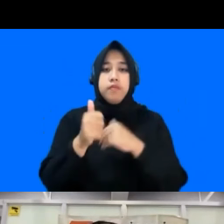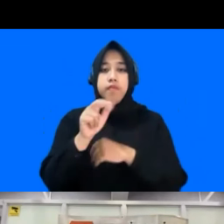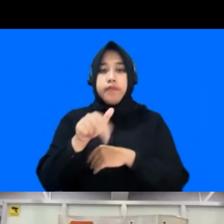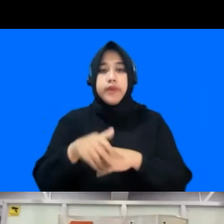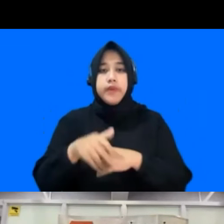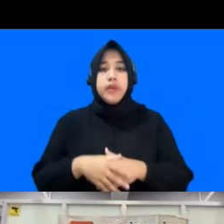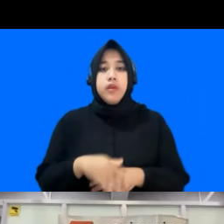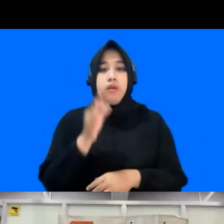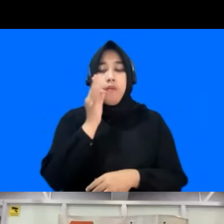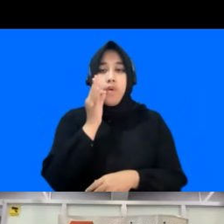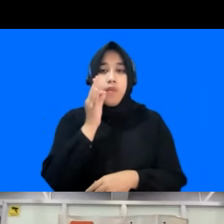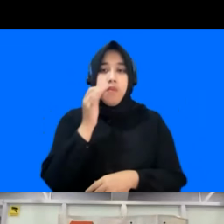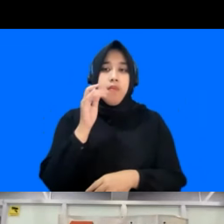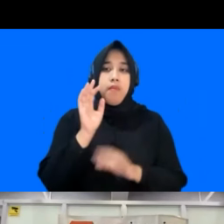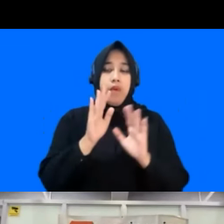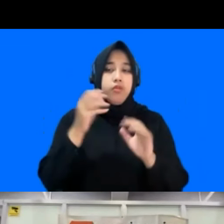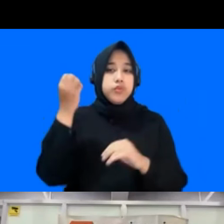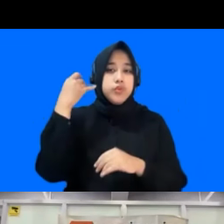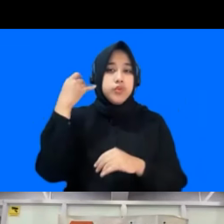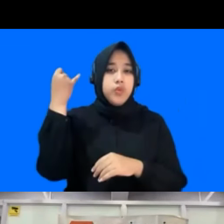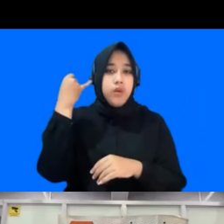Sorry, it's hard to actually understand.